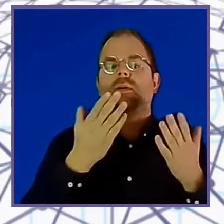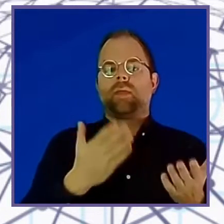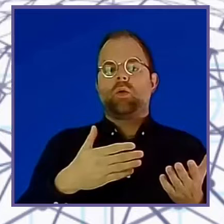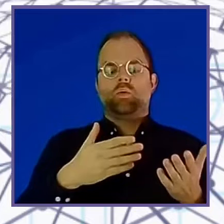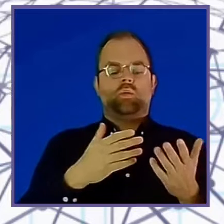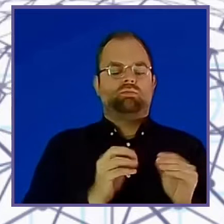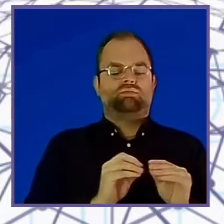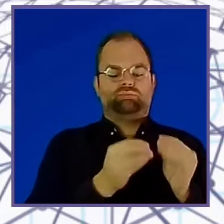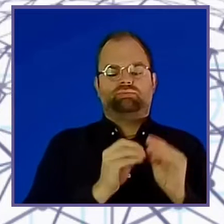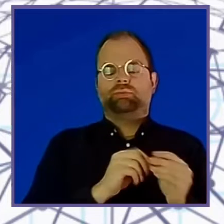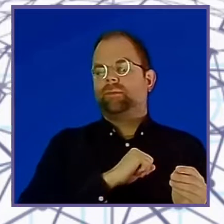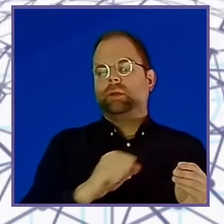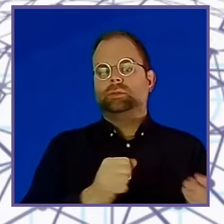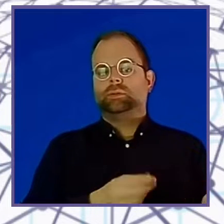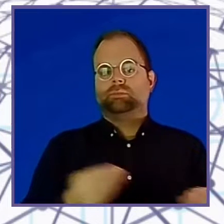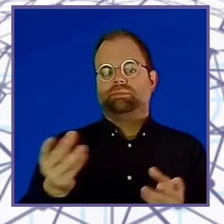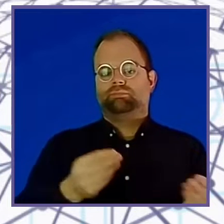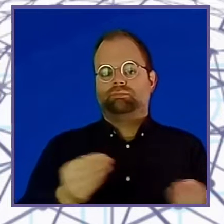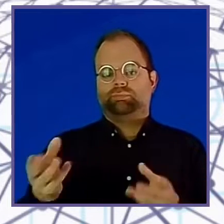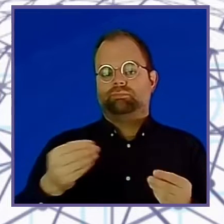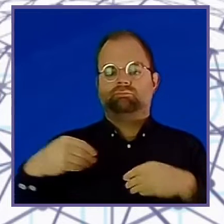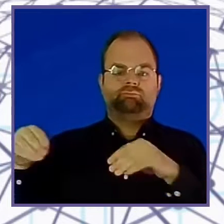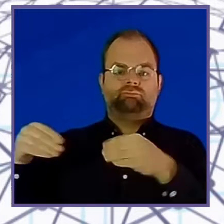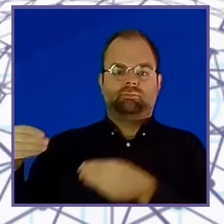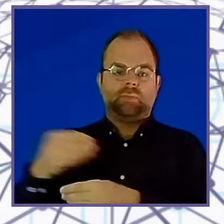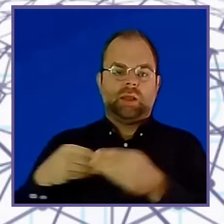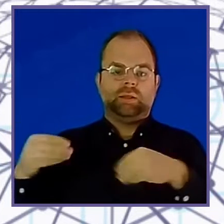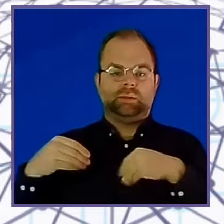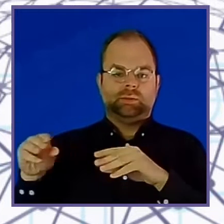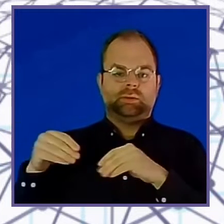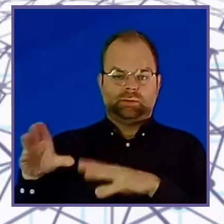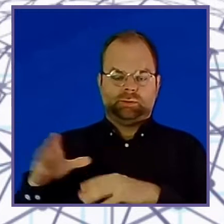to we realize there are gaps in